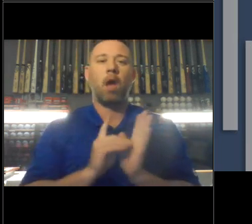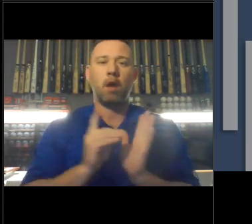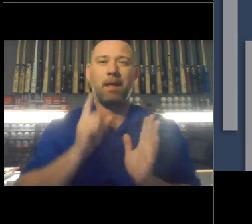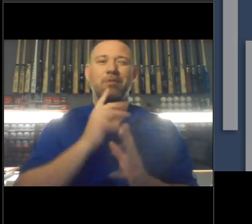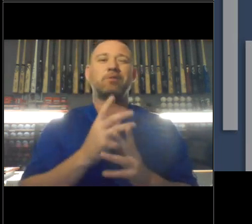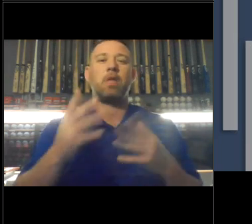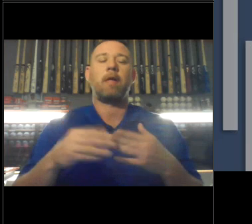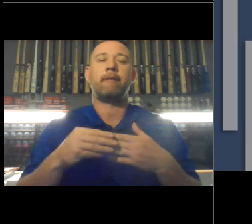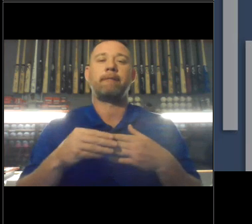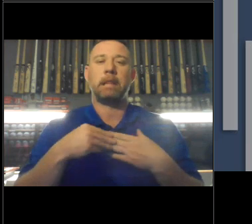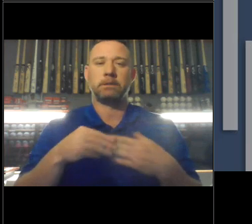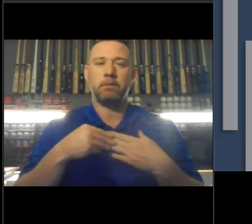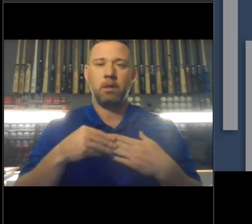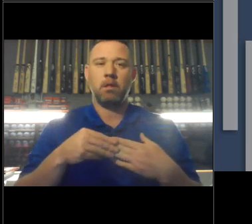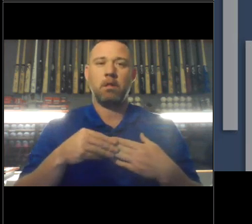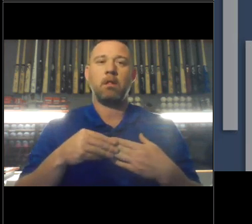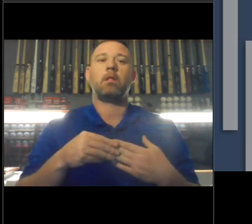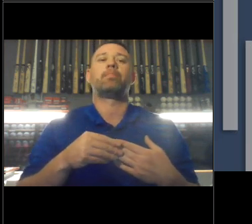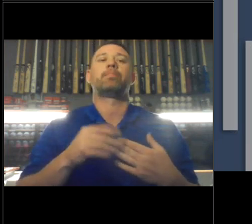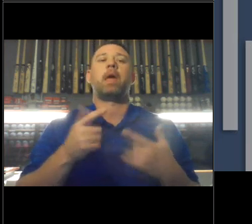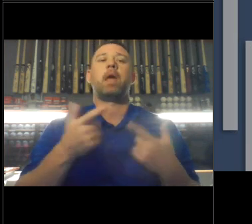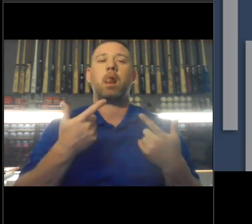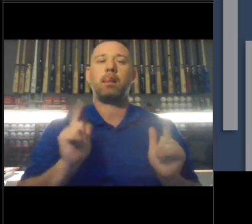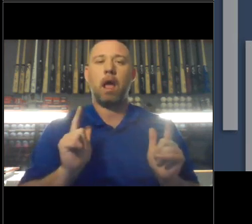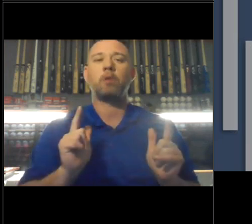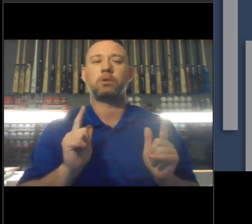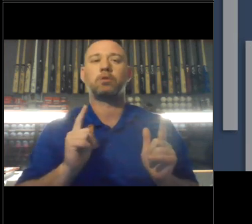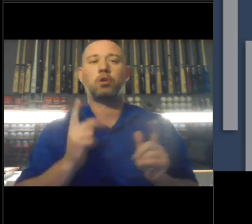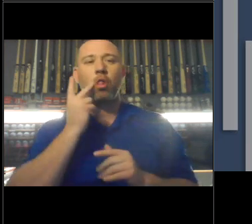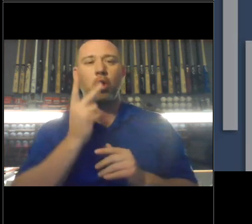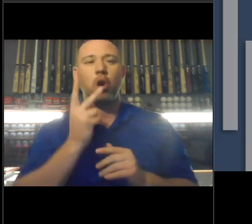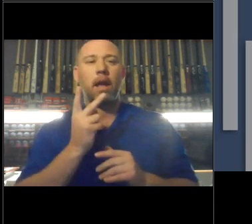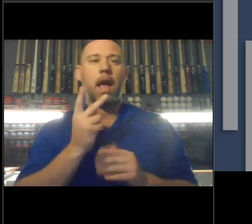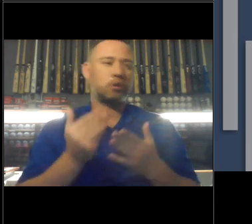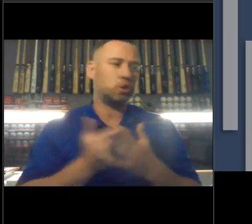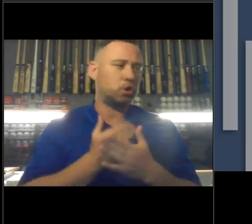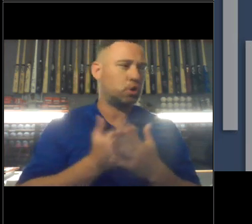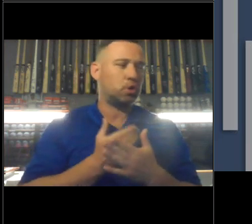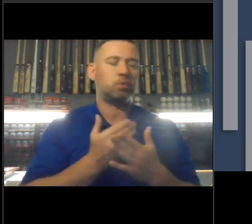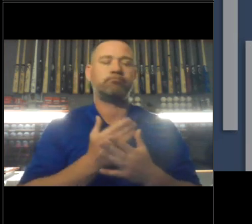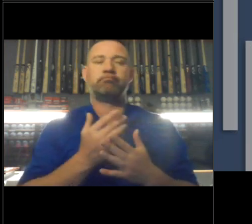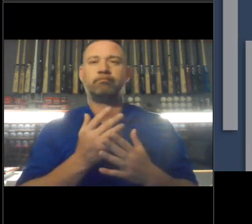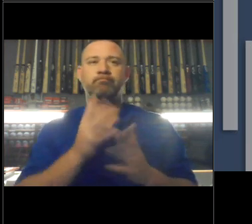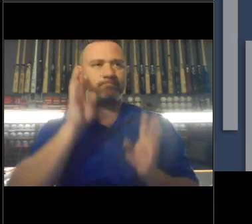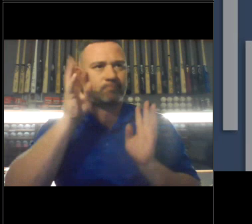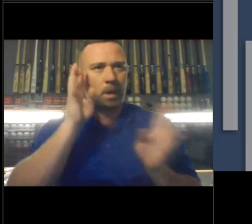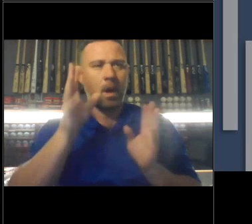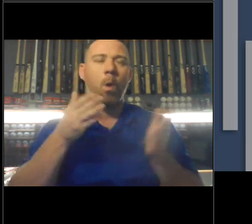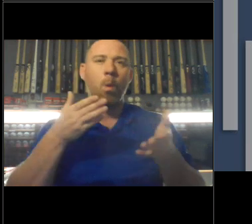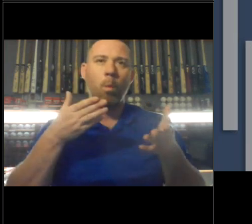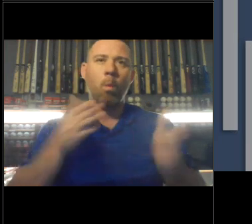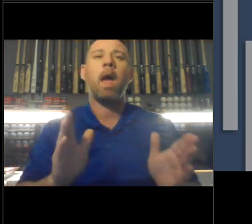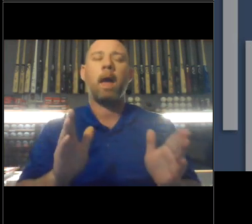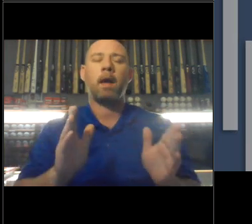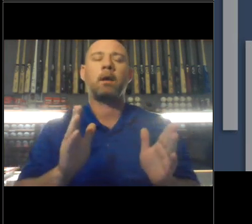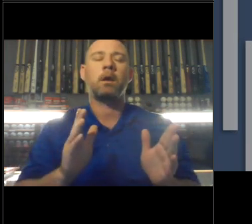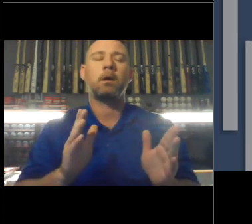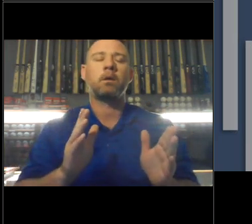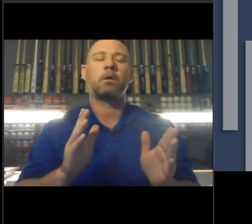flexibility, that allows us to look at innovative ways to actually, help,